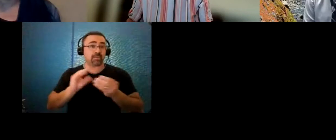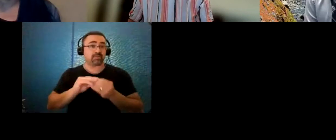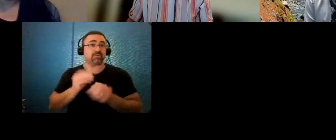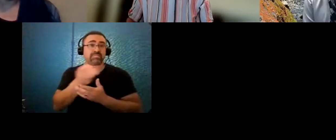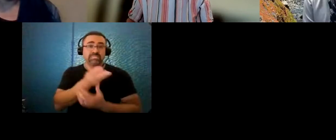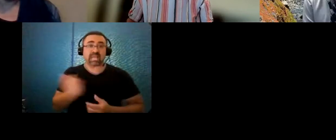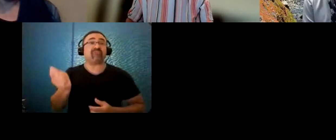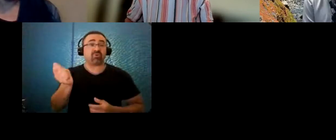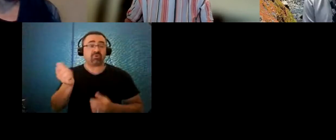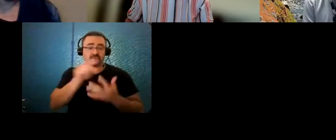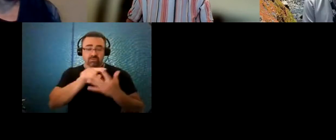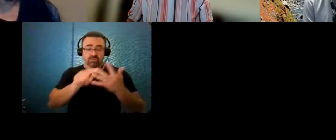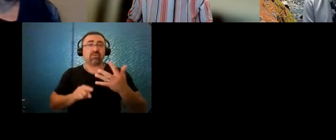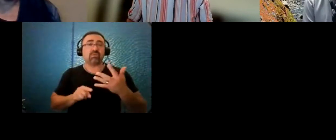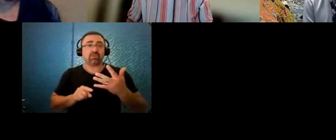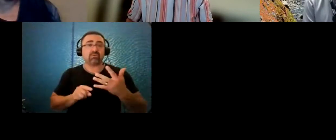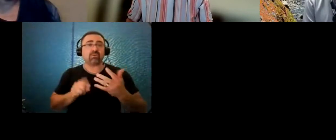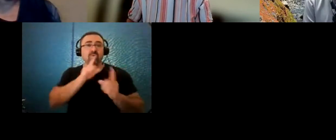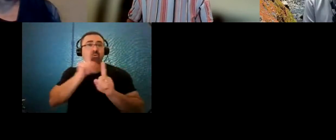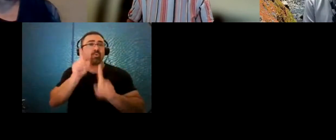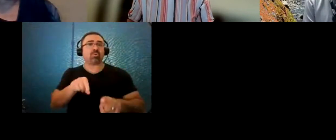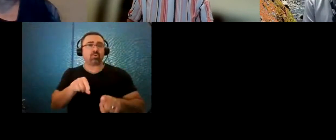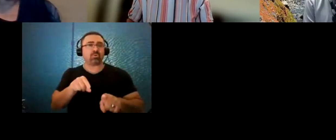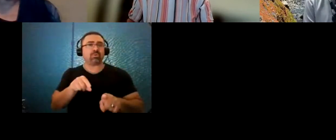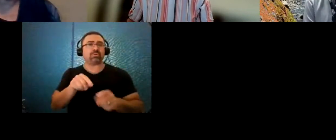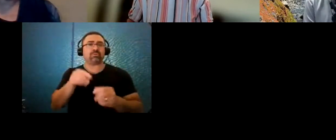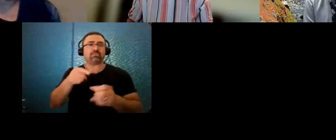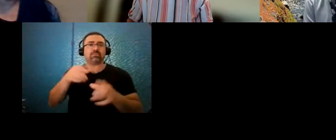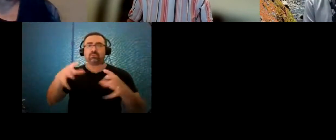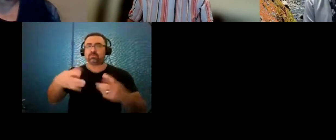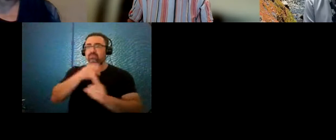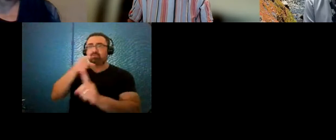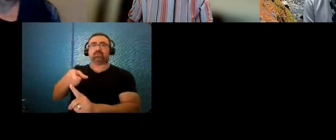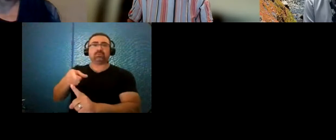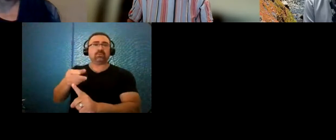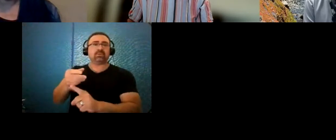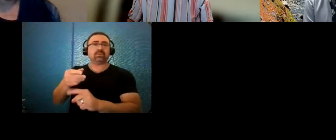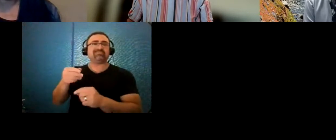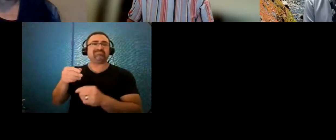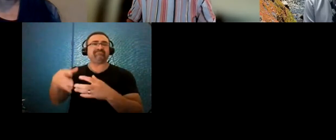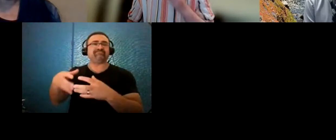several of them were targeted towards people in healthcare